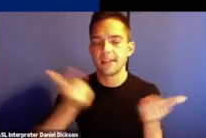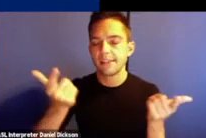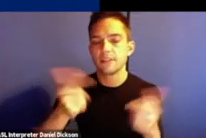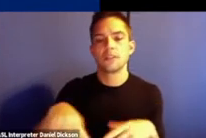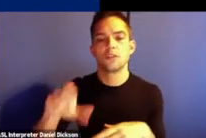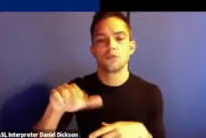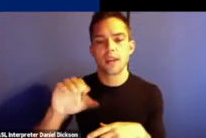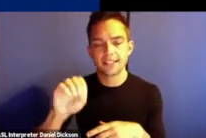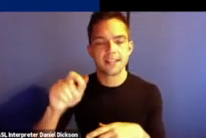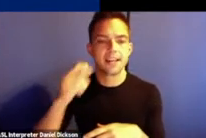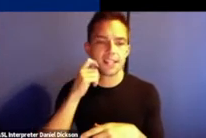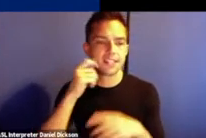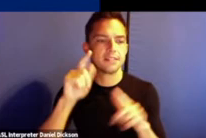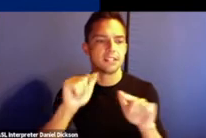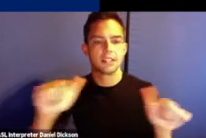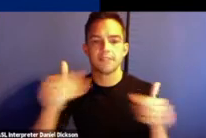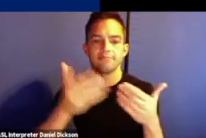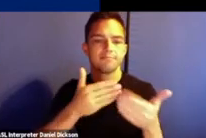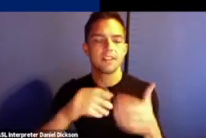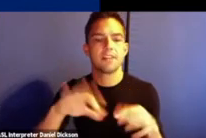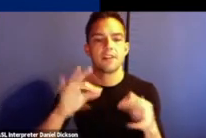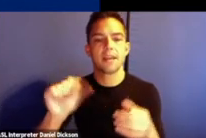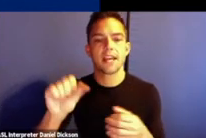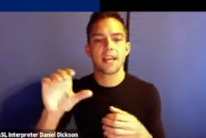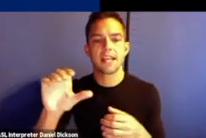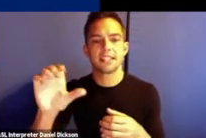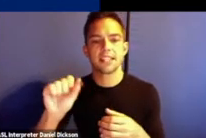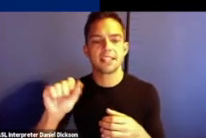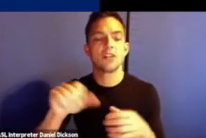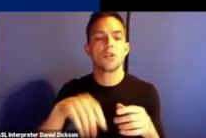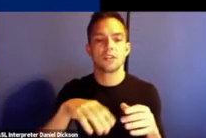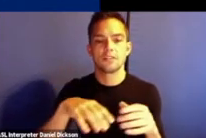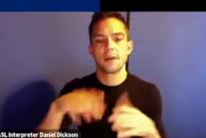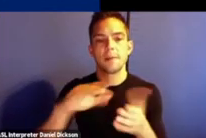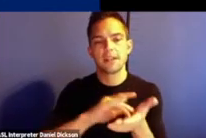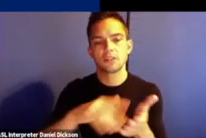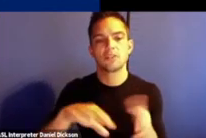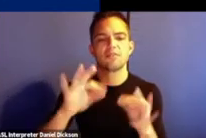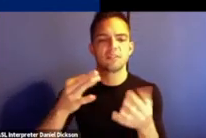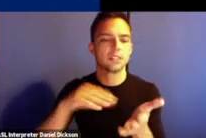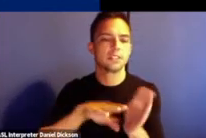race or ethnicity is, the family SES, or even their medical or developmental history.